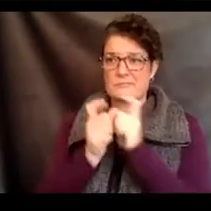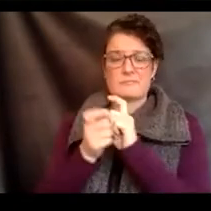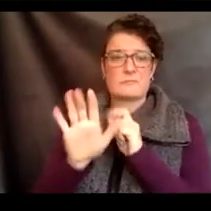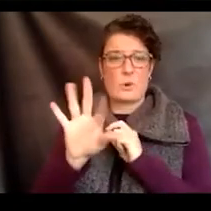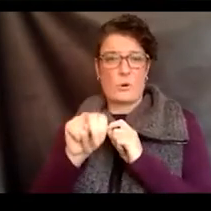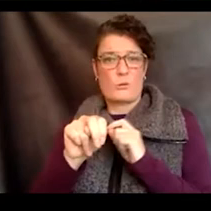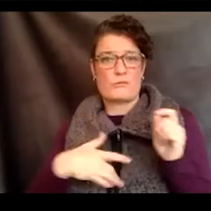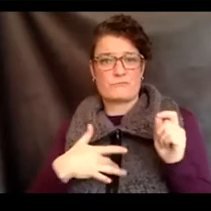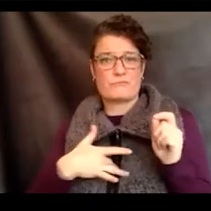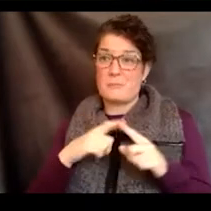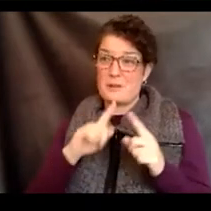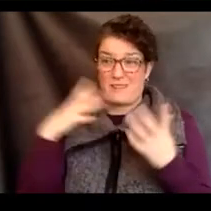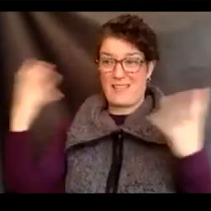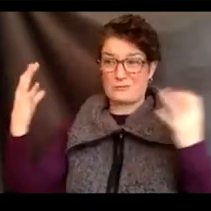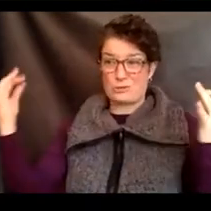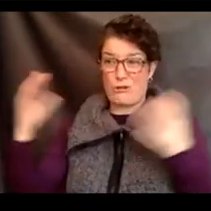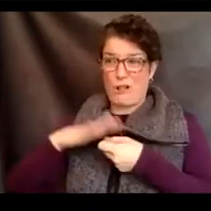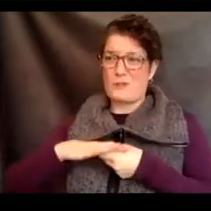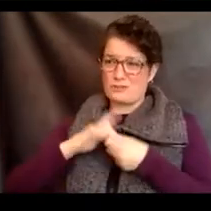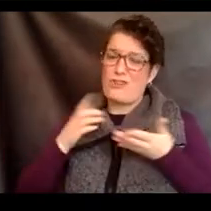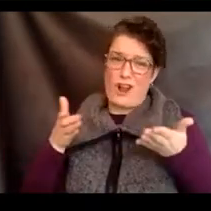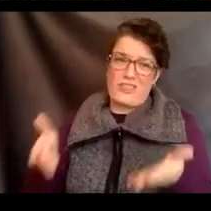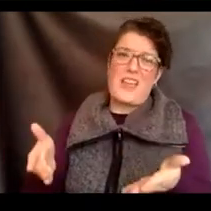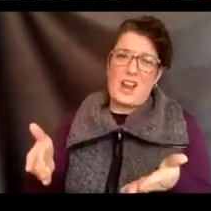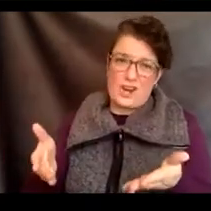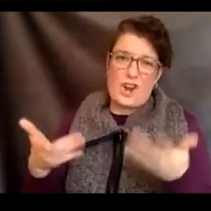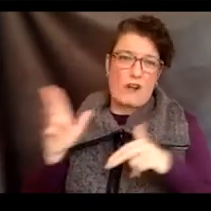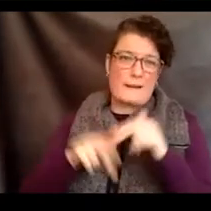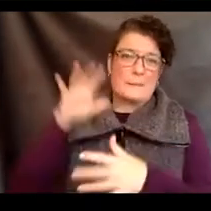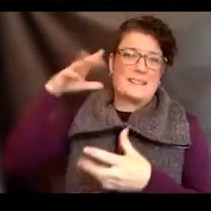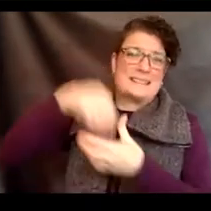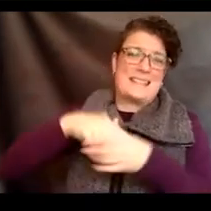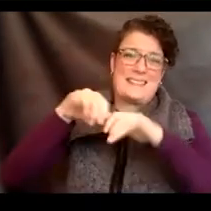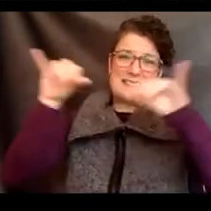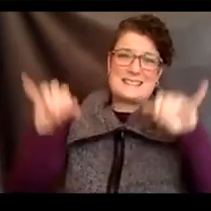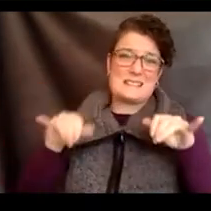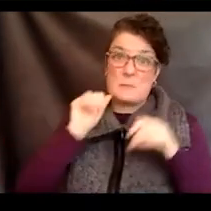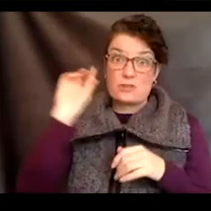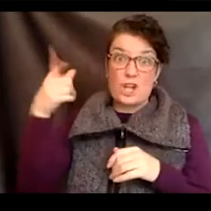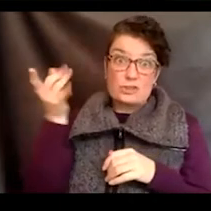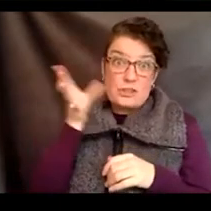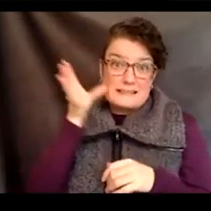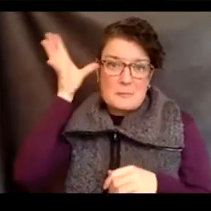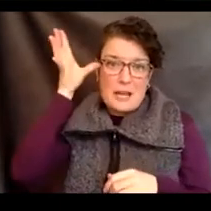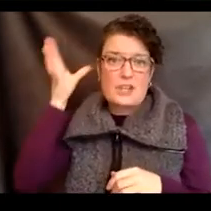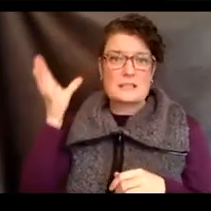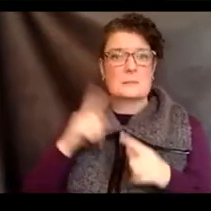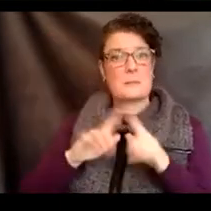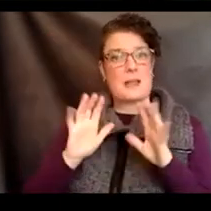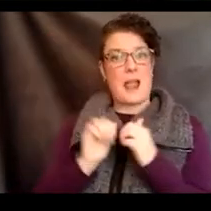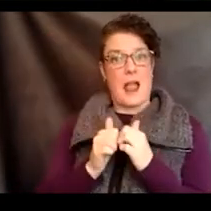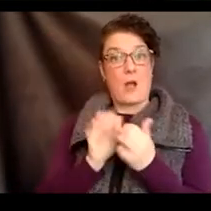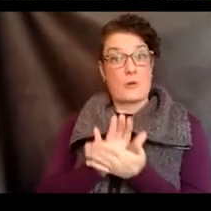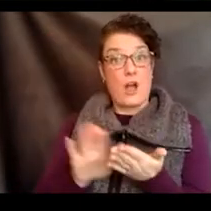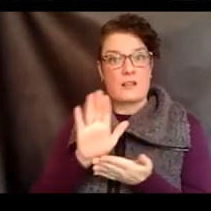the external pressures are really there. They're already there. They're built into the system. It's not just the parents. It's the way the college